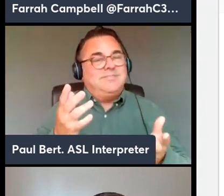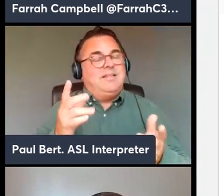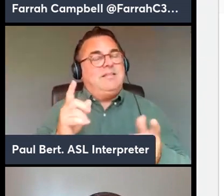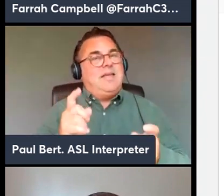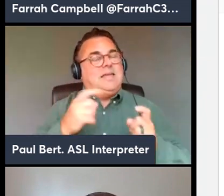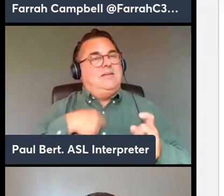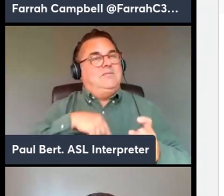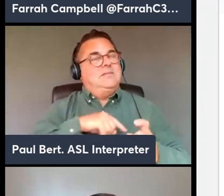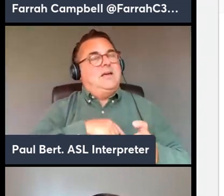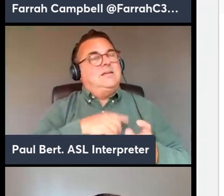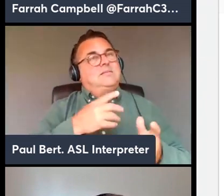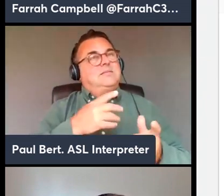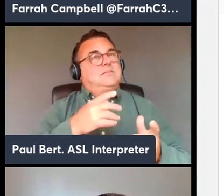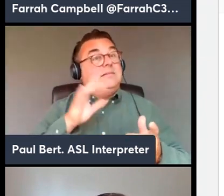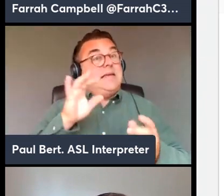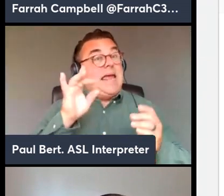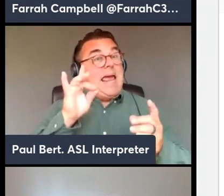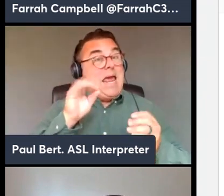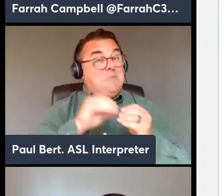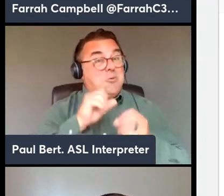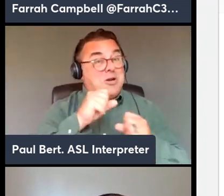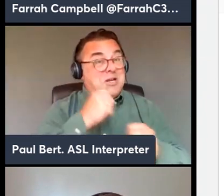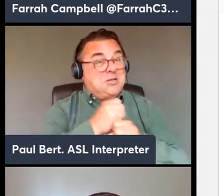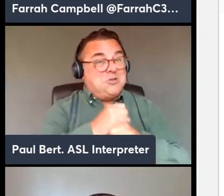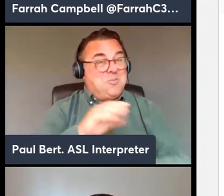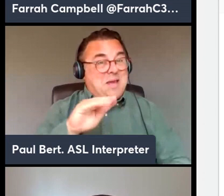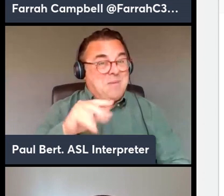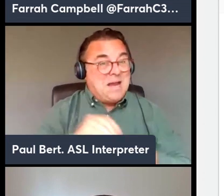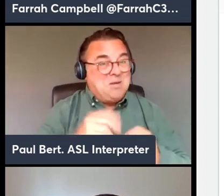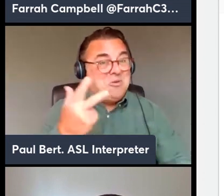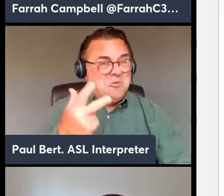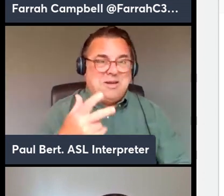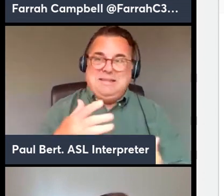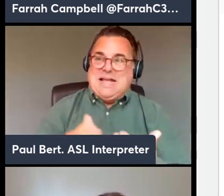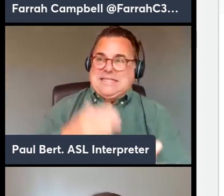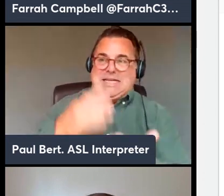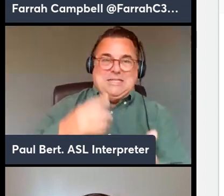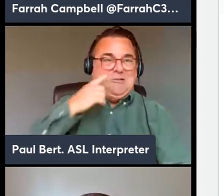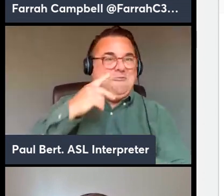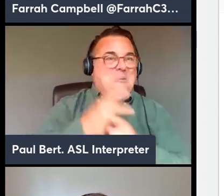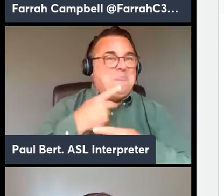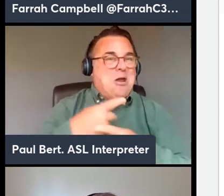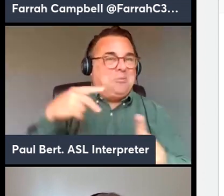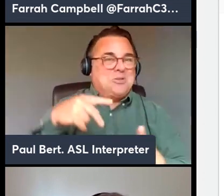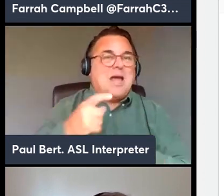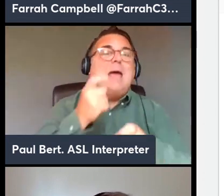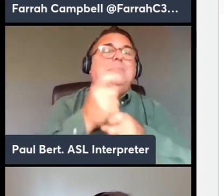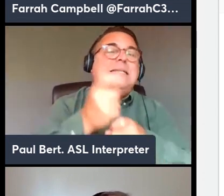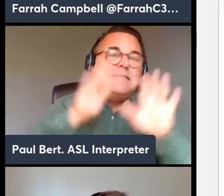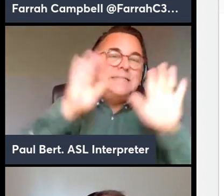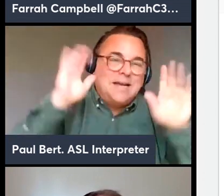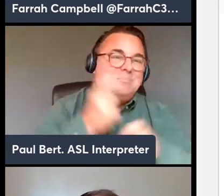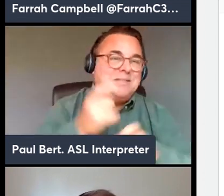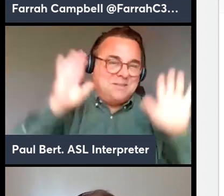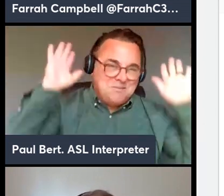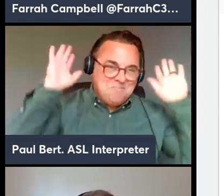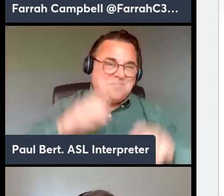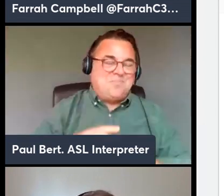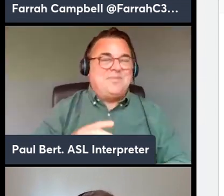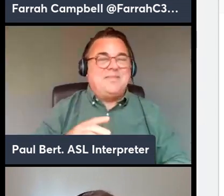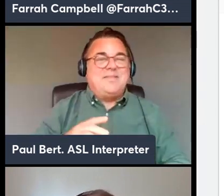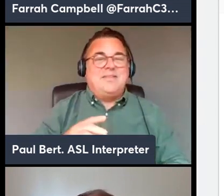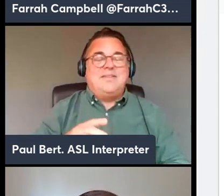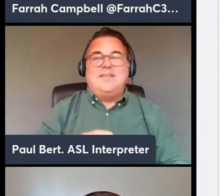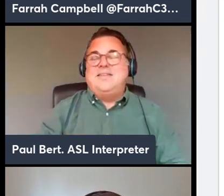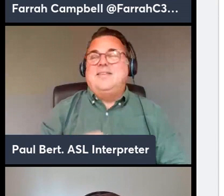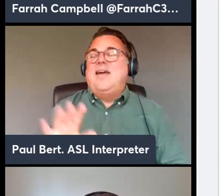us another like 8 years to make Mac 3, which is great from a product perspective. So kidding. We're not pronouncing